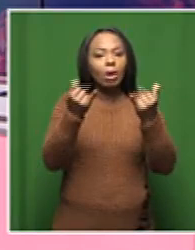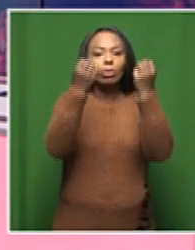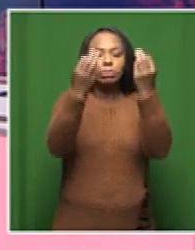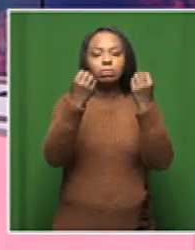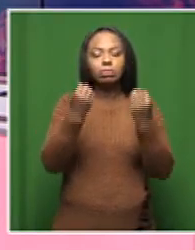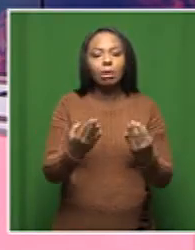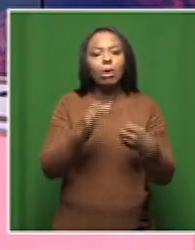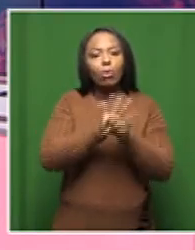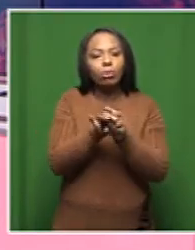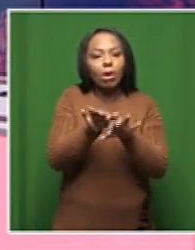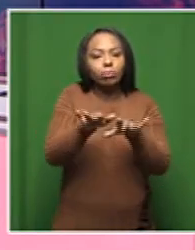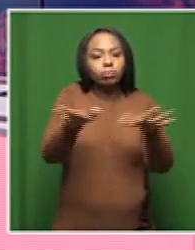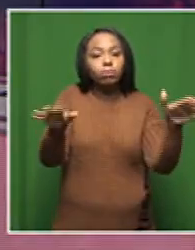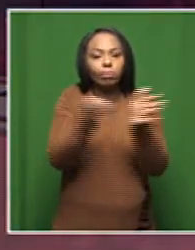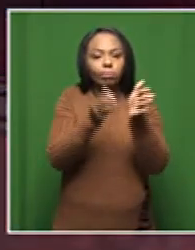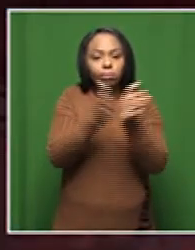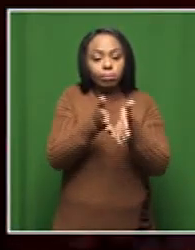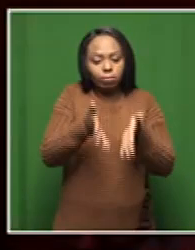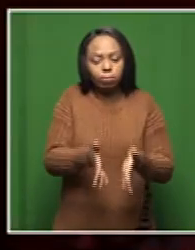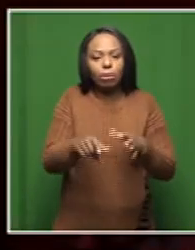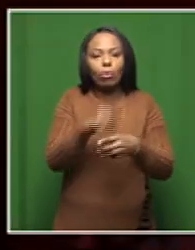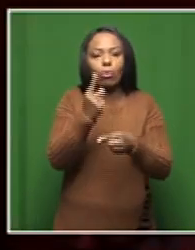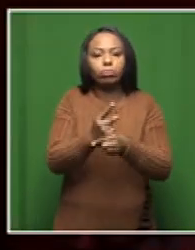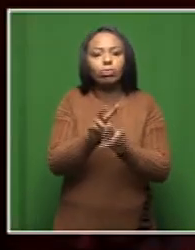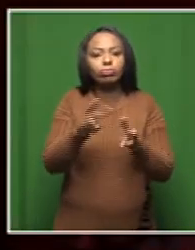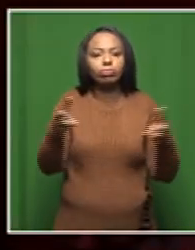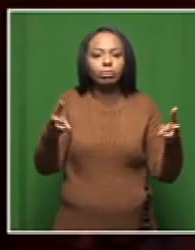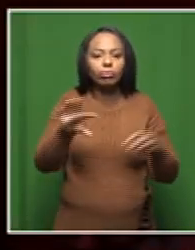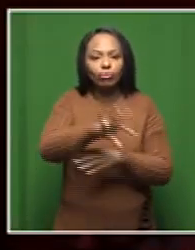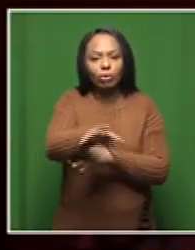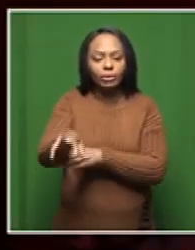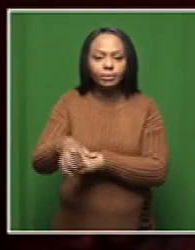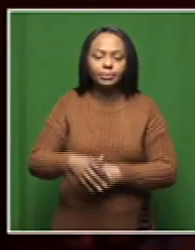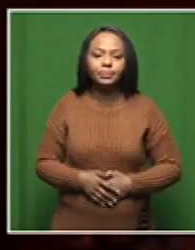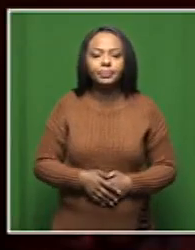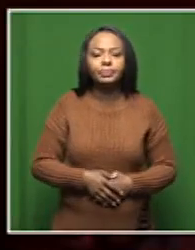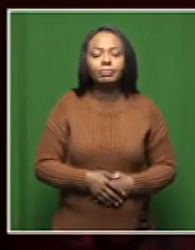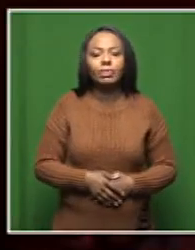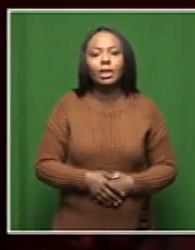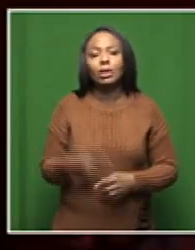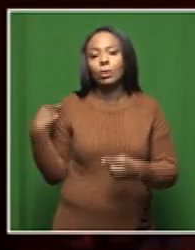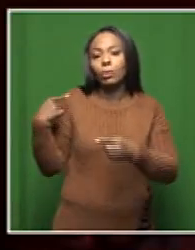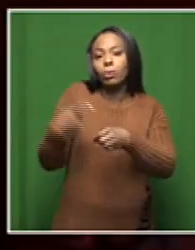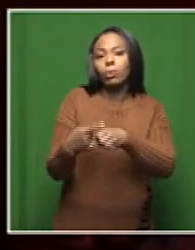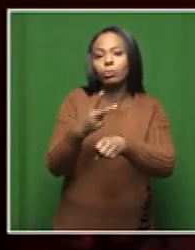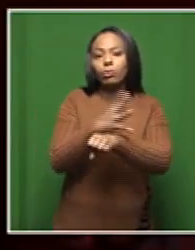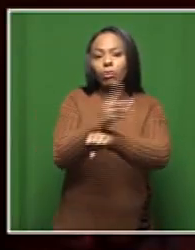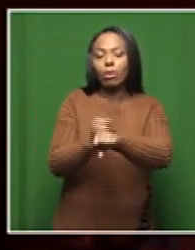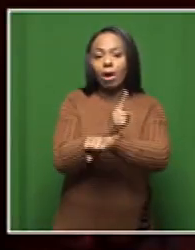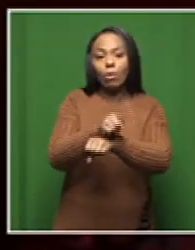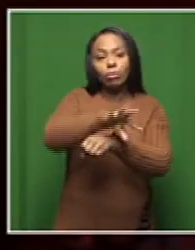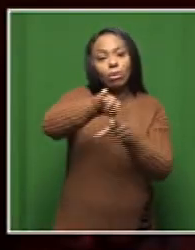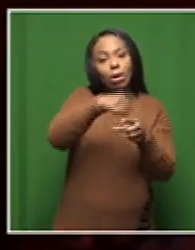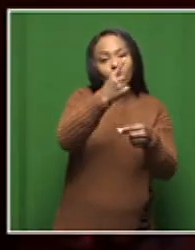at the infection numbers recorded in these provinces. In the last 24 hours, Gauteng has